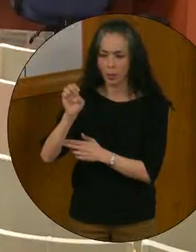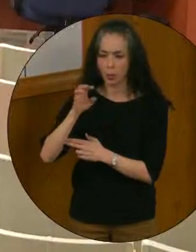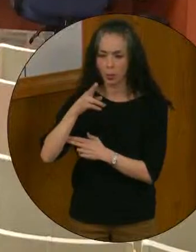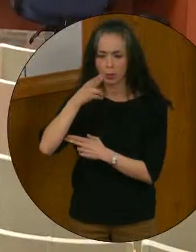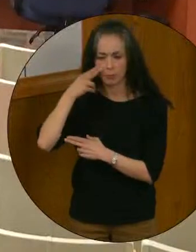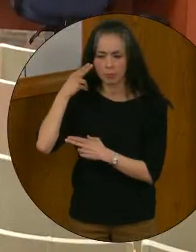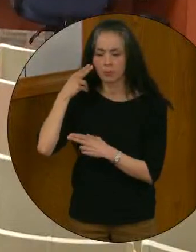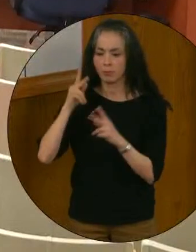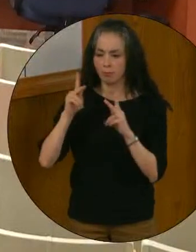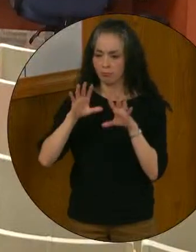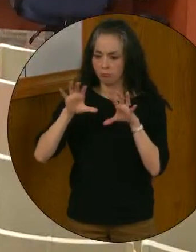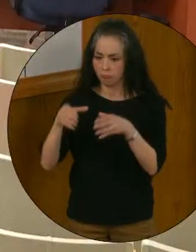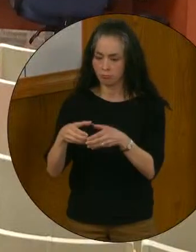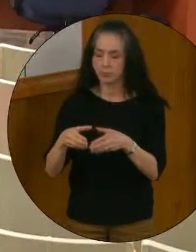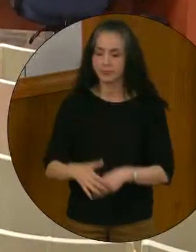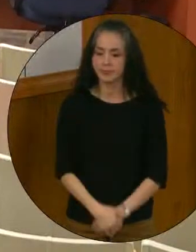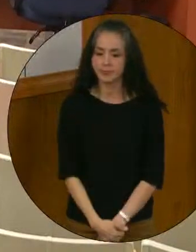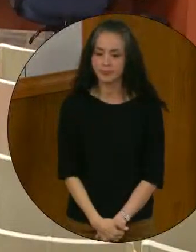Vegas Band of Paiutes.